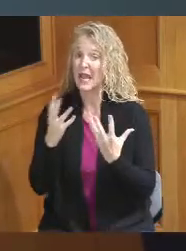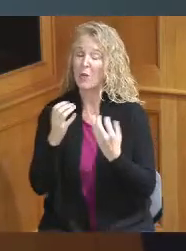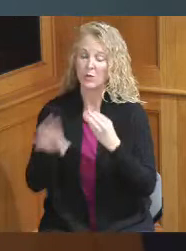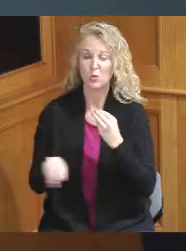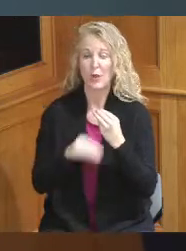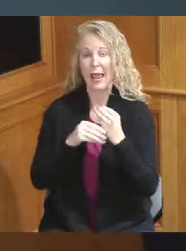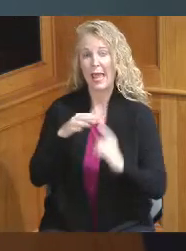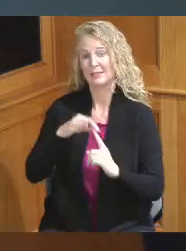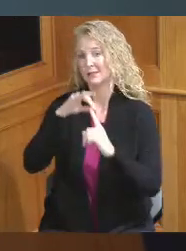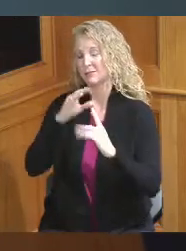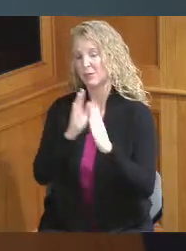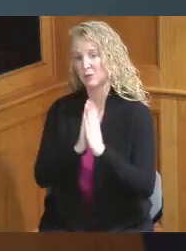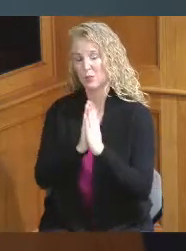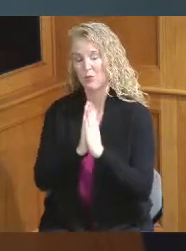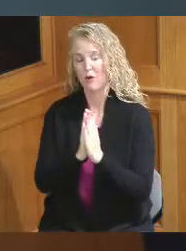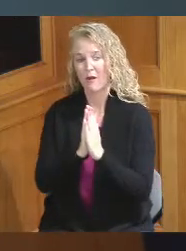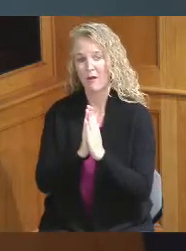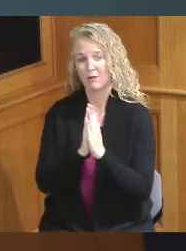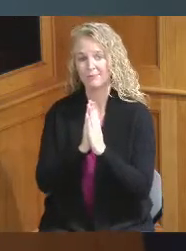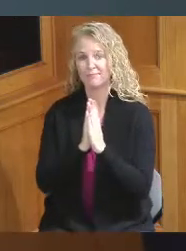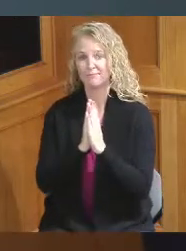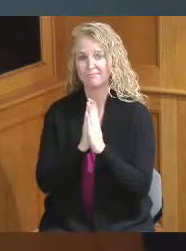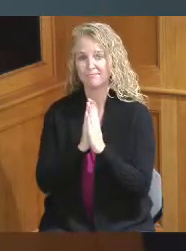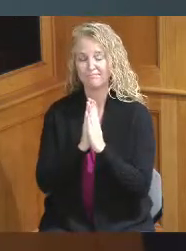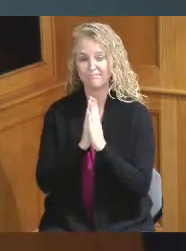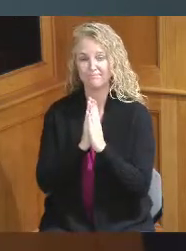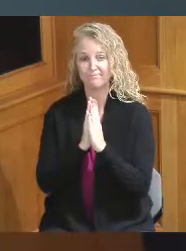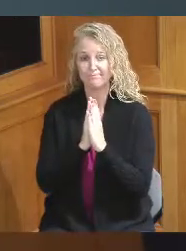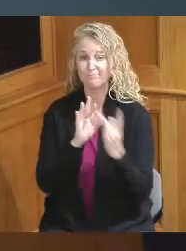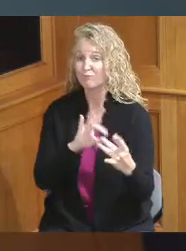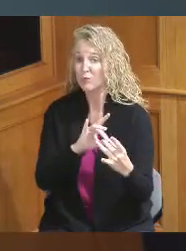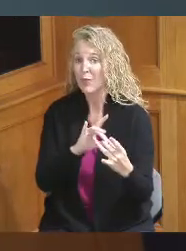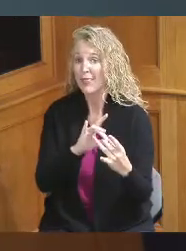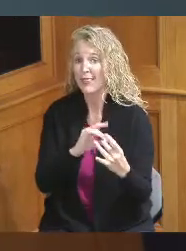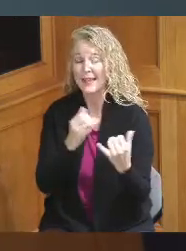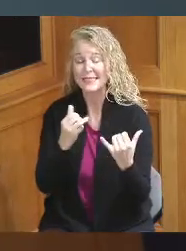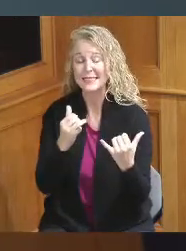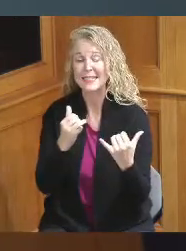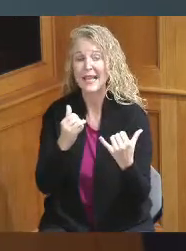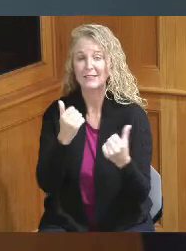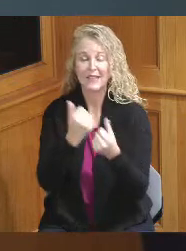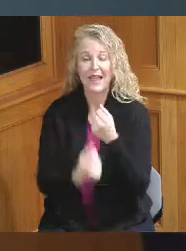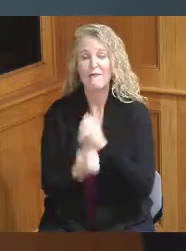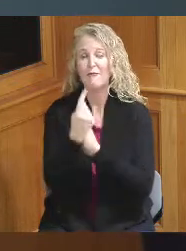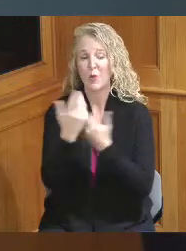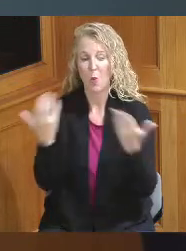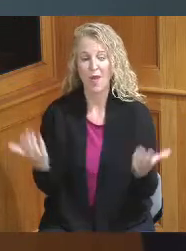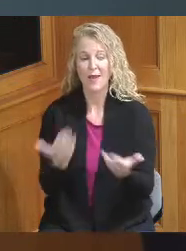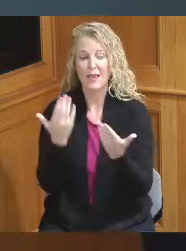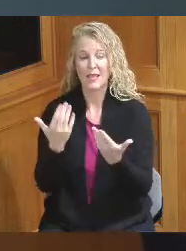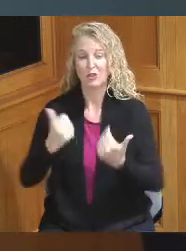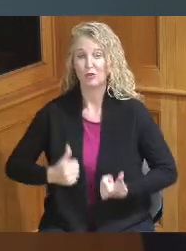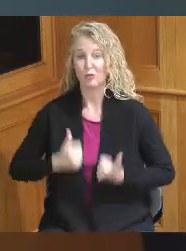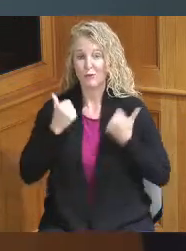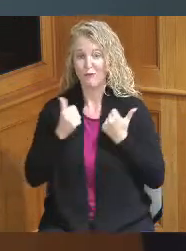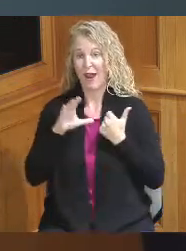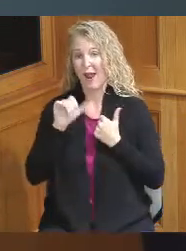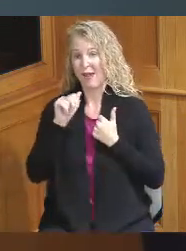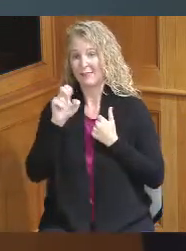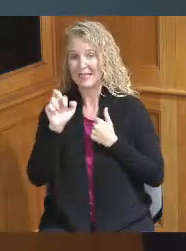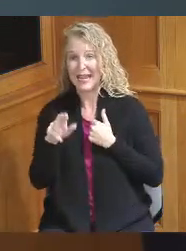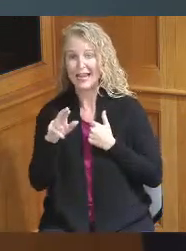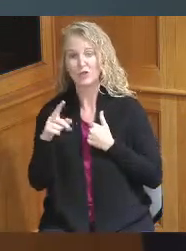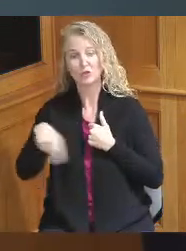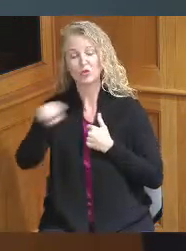to all of the breast cancer and cancer survivors,